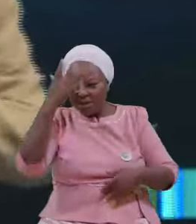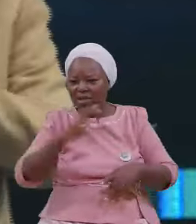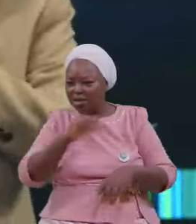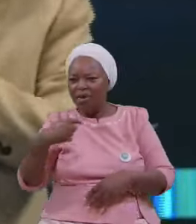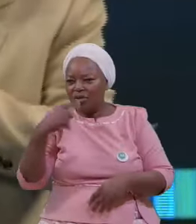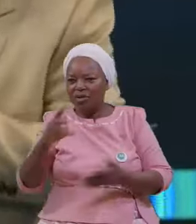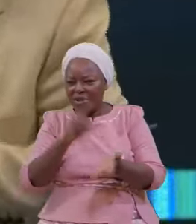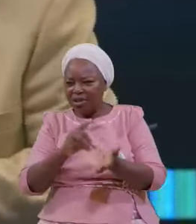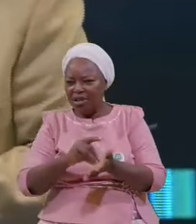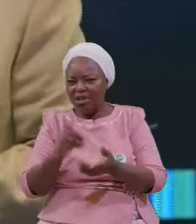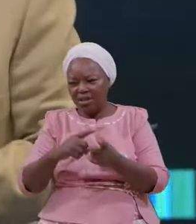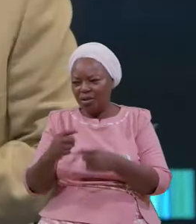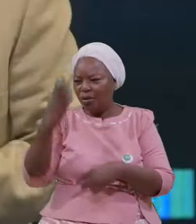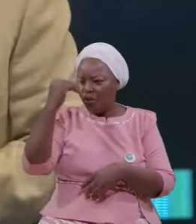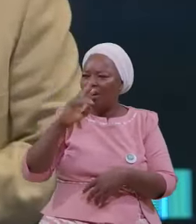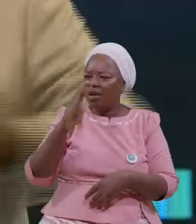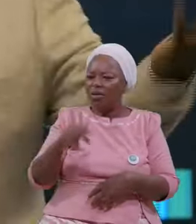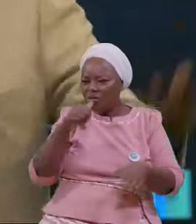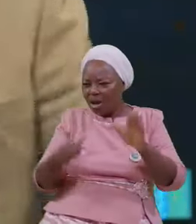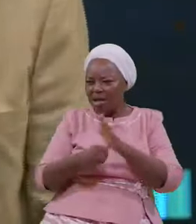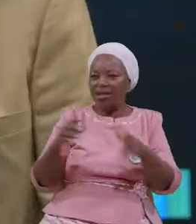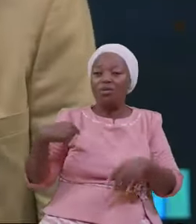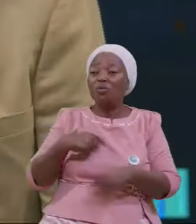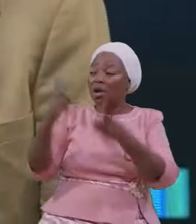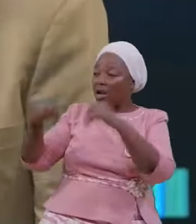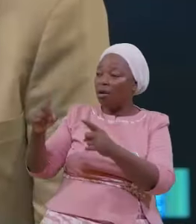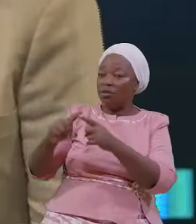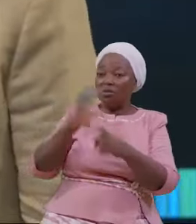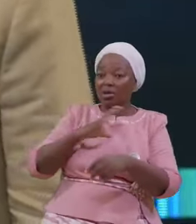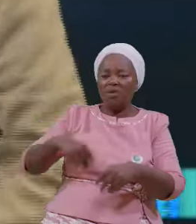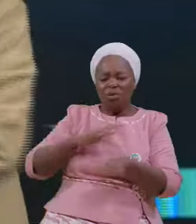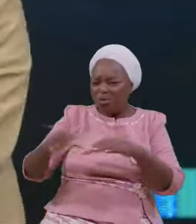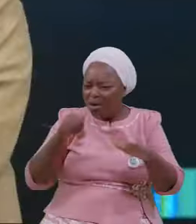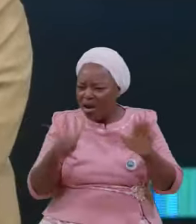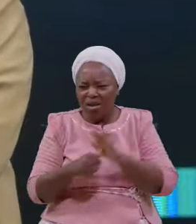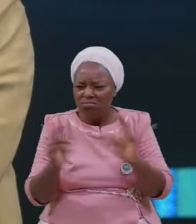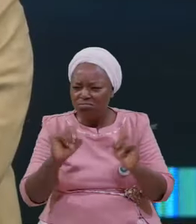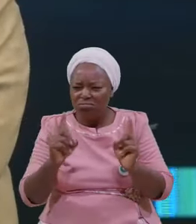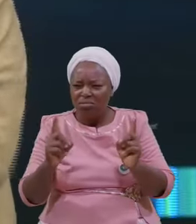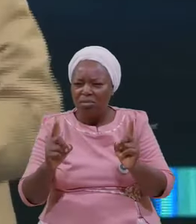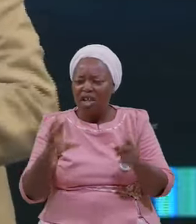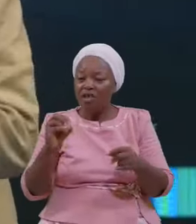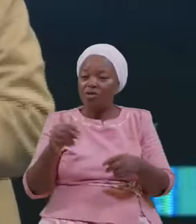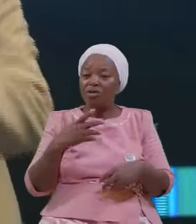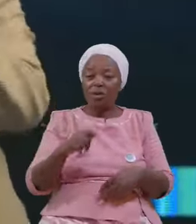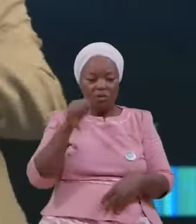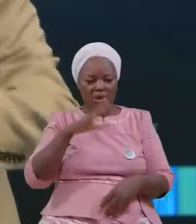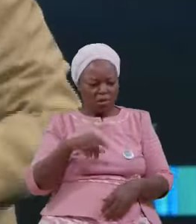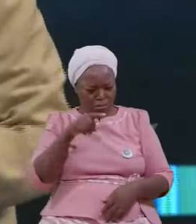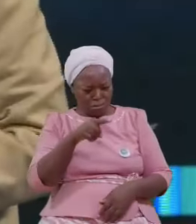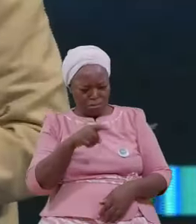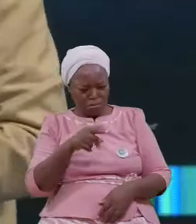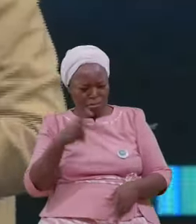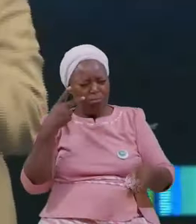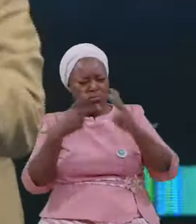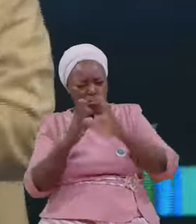hiding? We come to Christ, we don't hide. And so the woman said, you are a prophet. And eventually